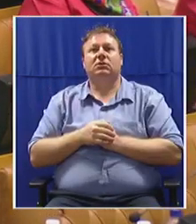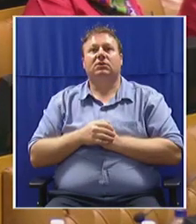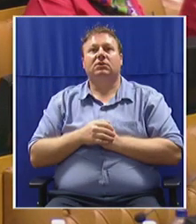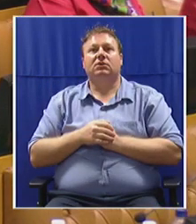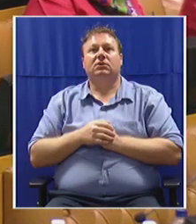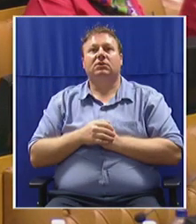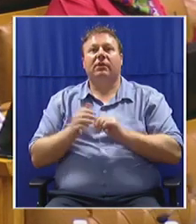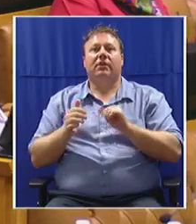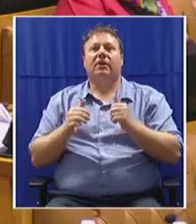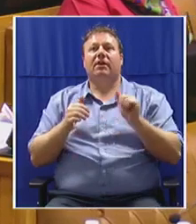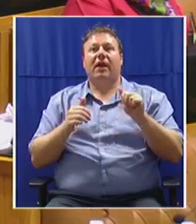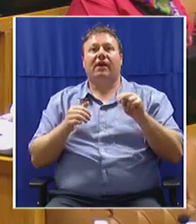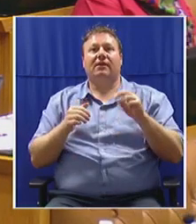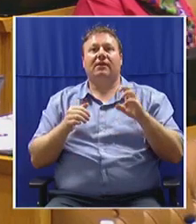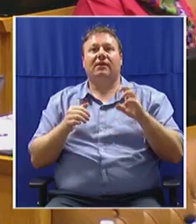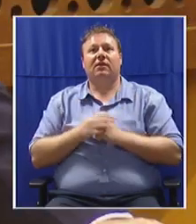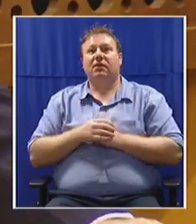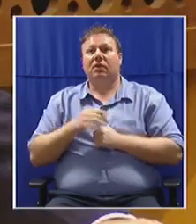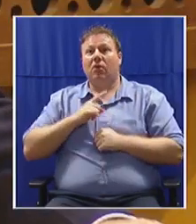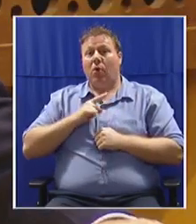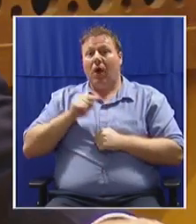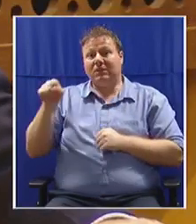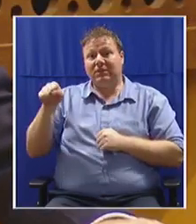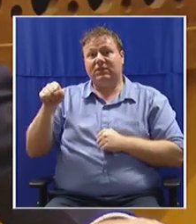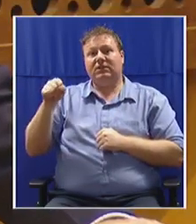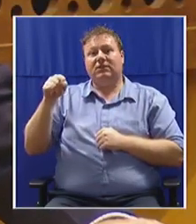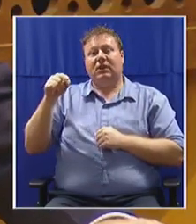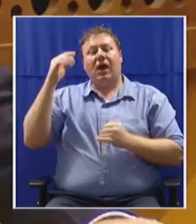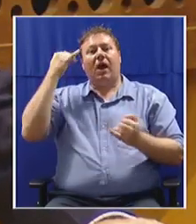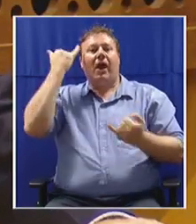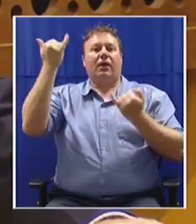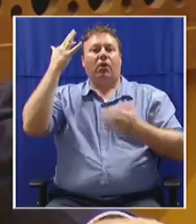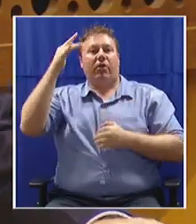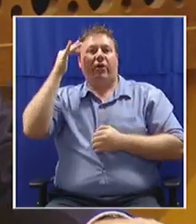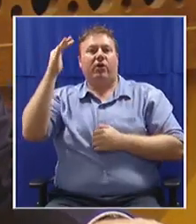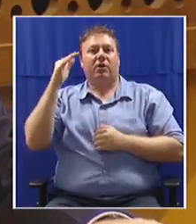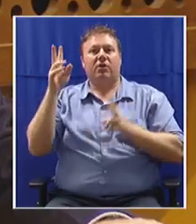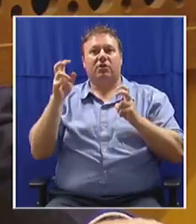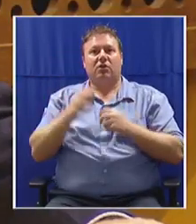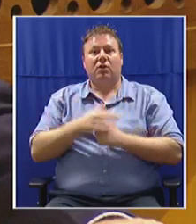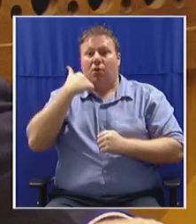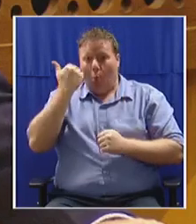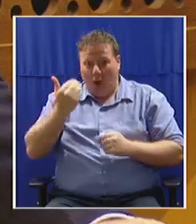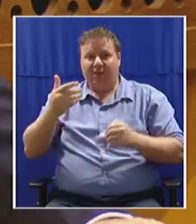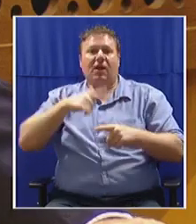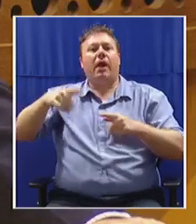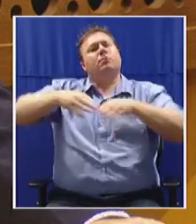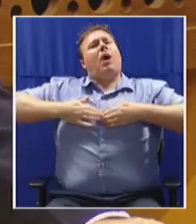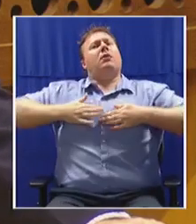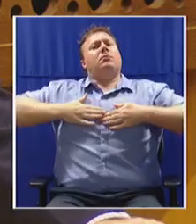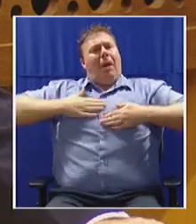ANC, because for them it is an ideological issue where they say they want all the land and they